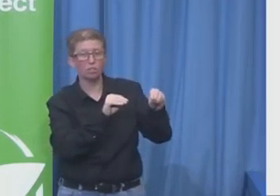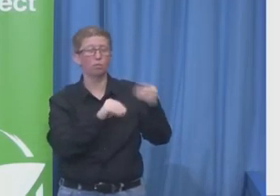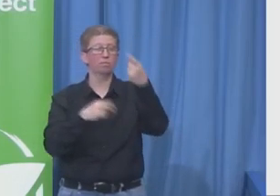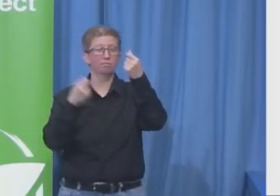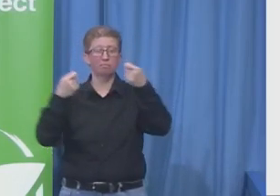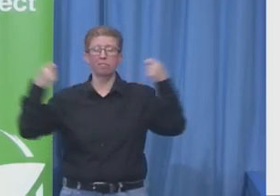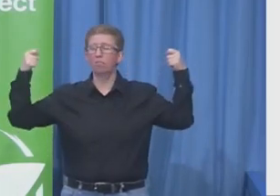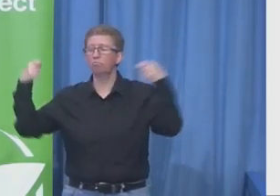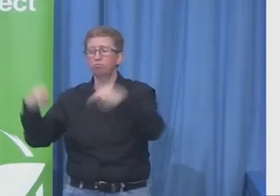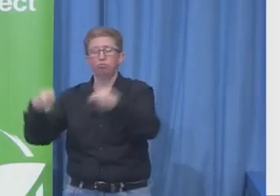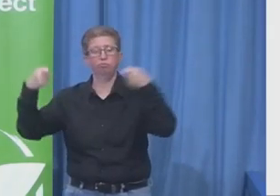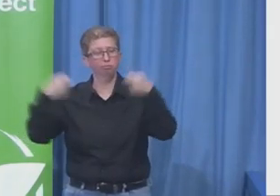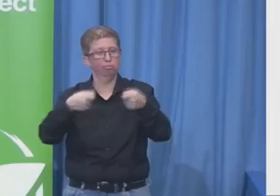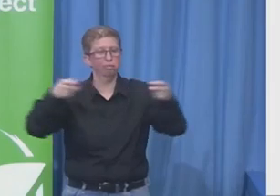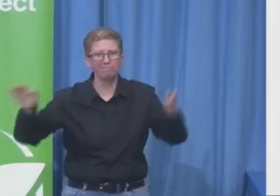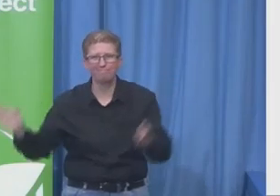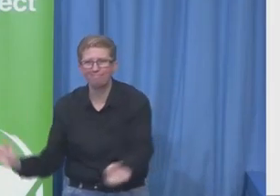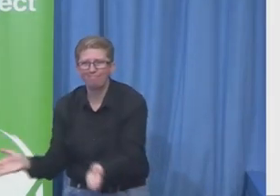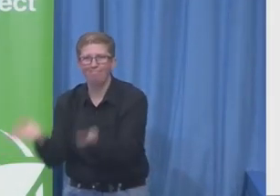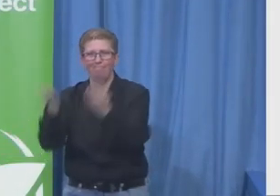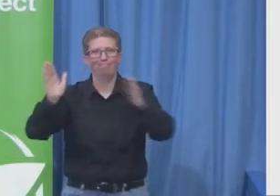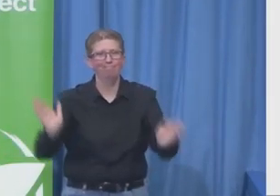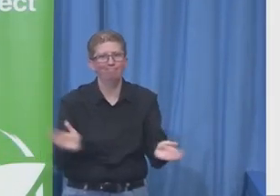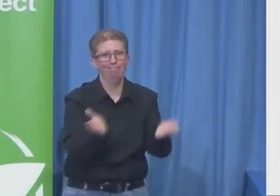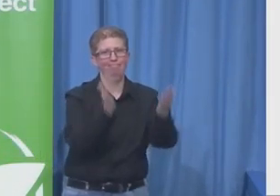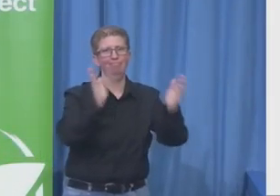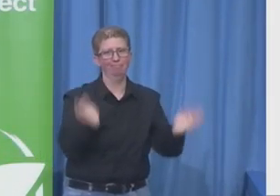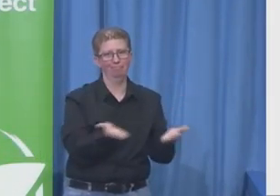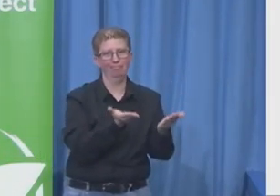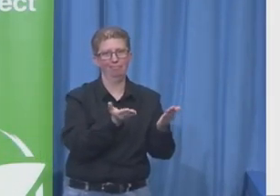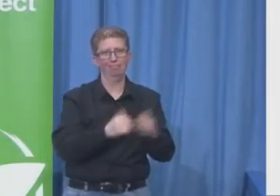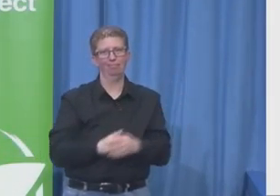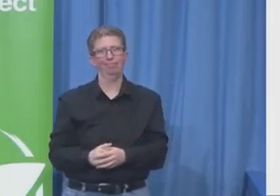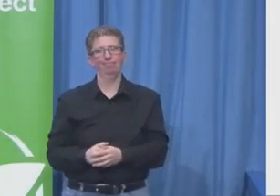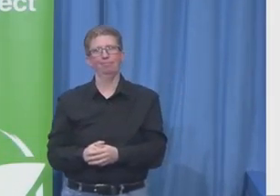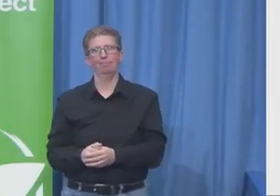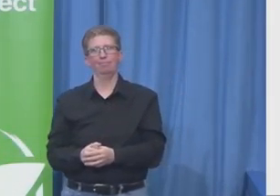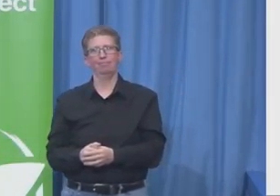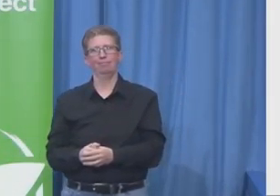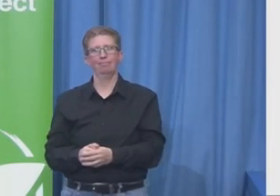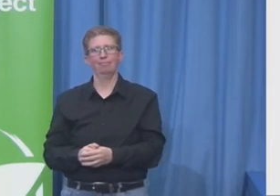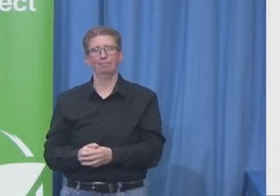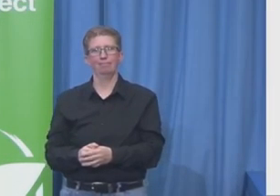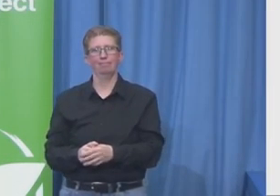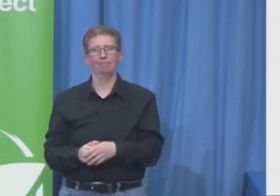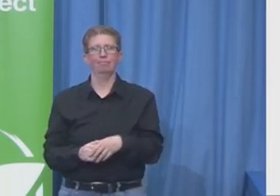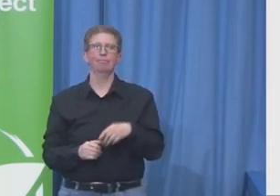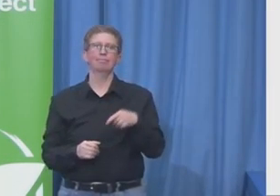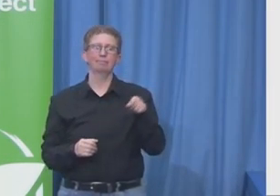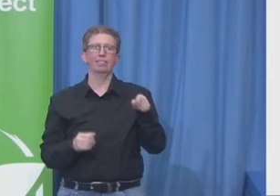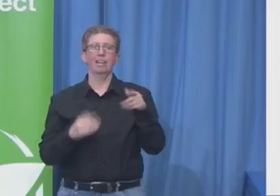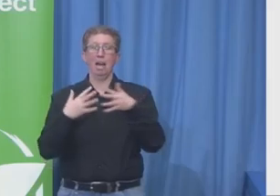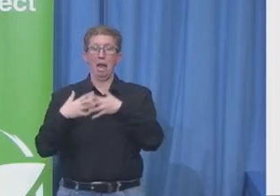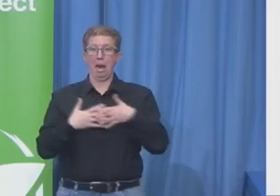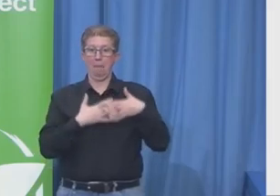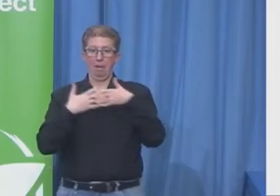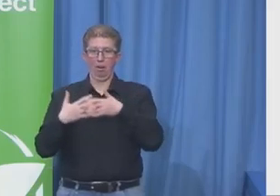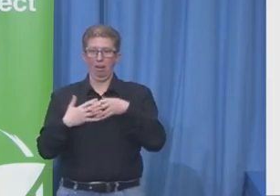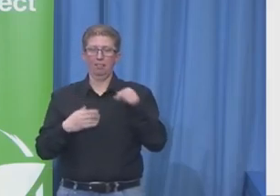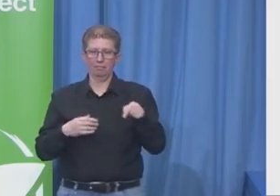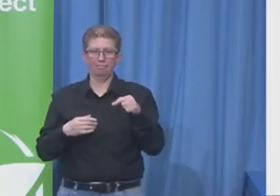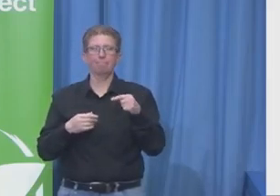USAID takes on an inclusive development approach, meaning that all of its programming in all of the countries in